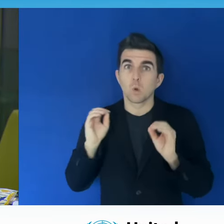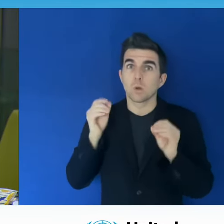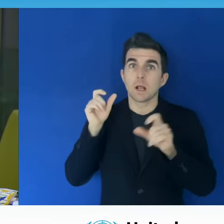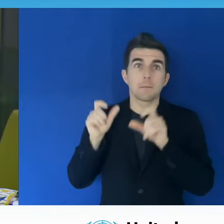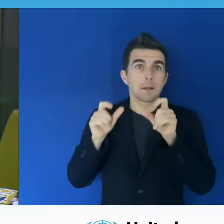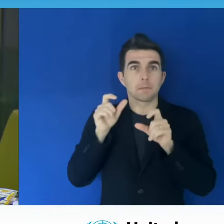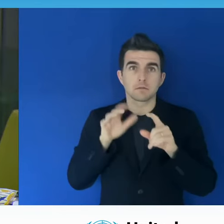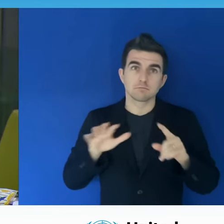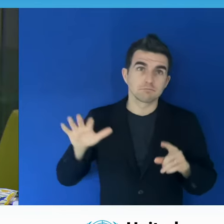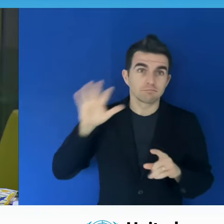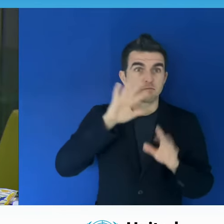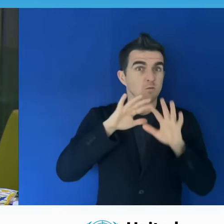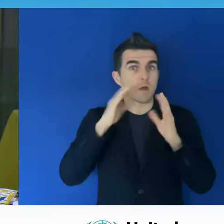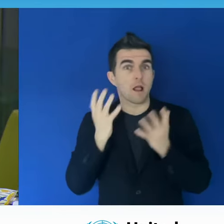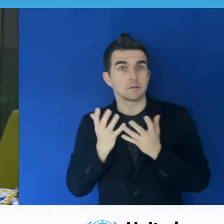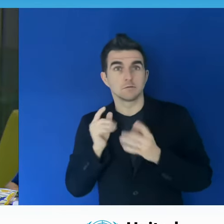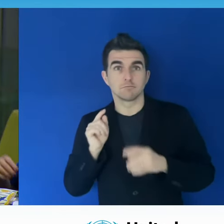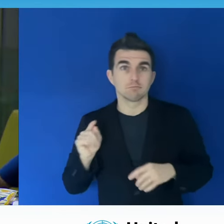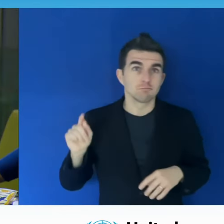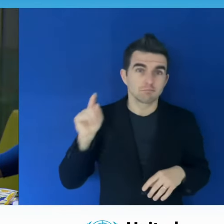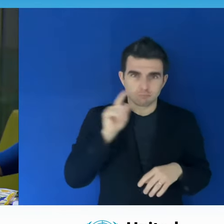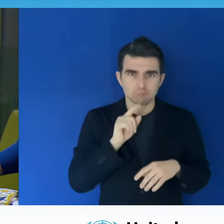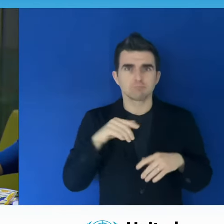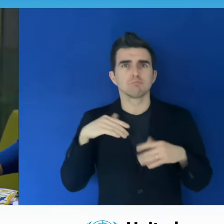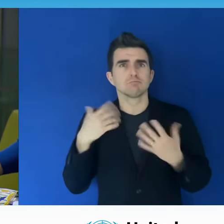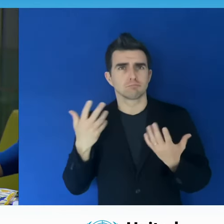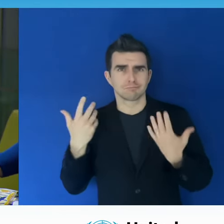places that are far from where we are, but